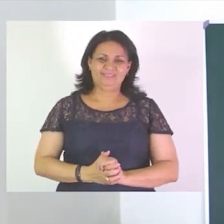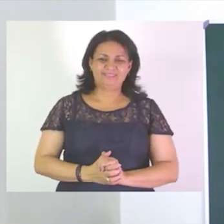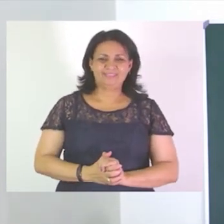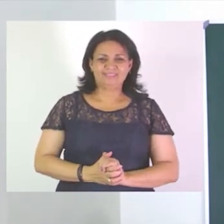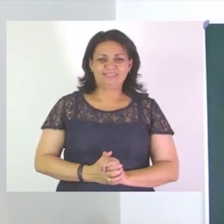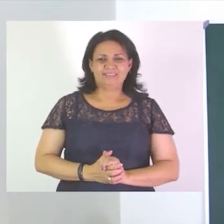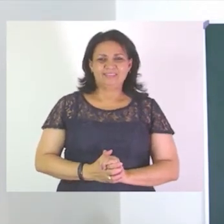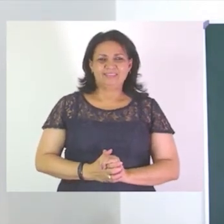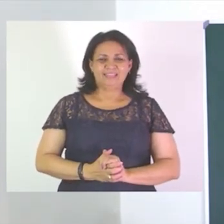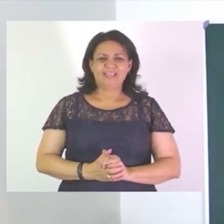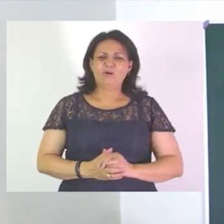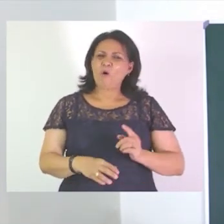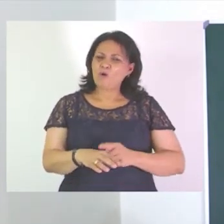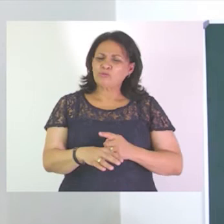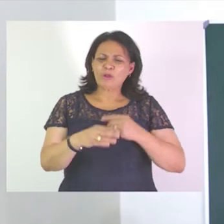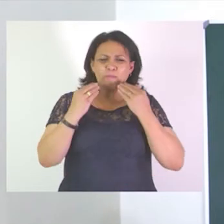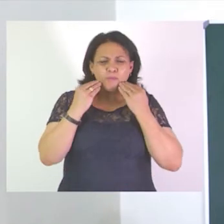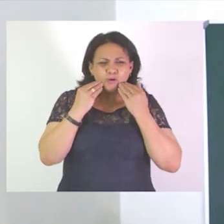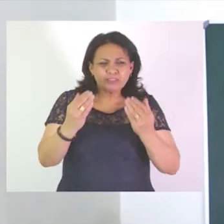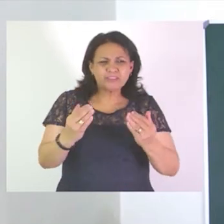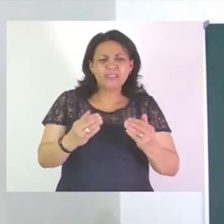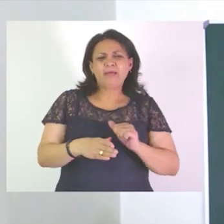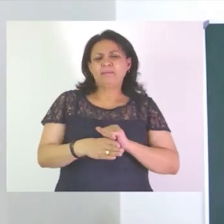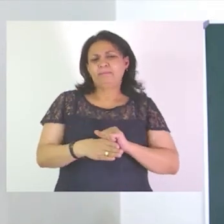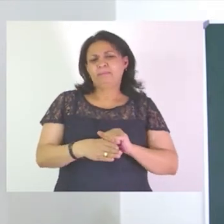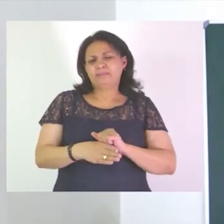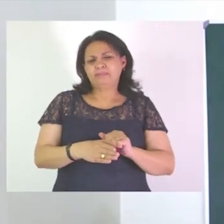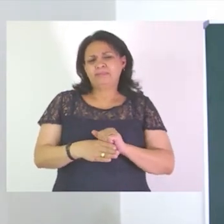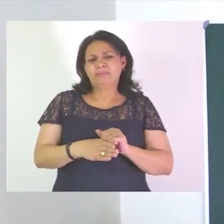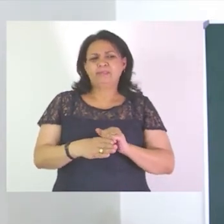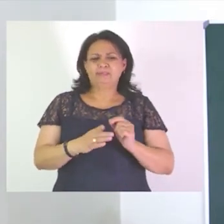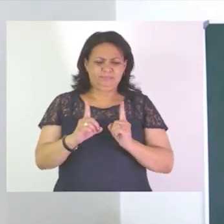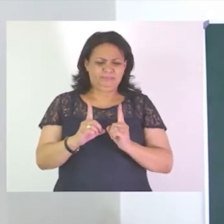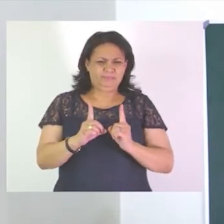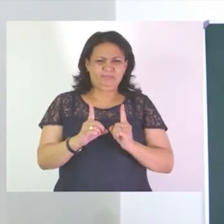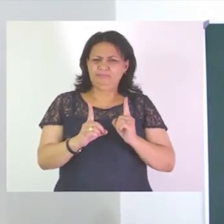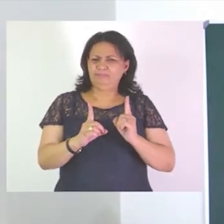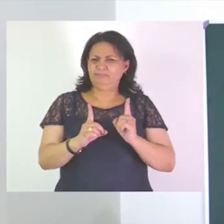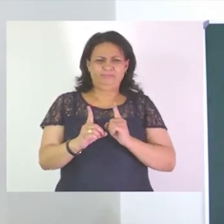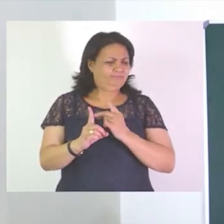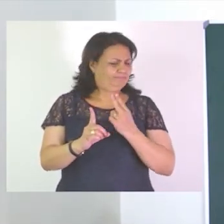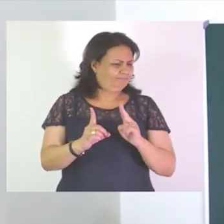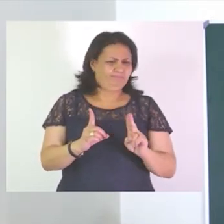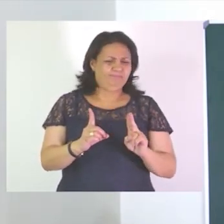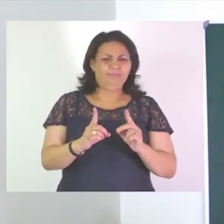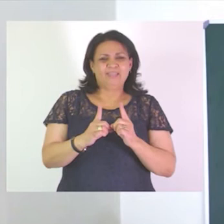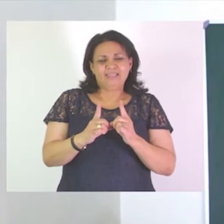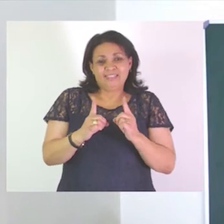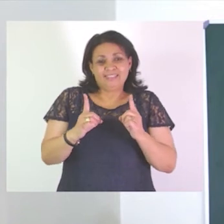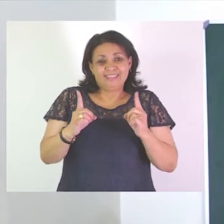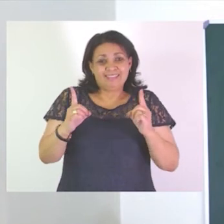It is also important that we practice good social distancing. So to check if you are practicing good